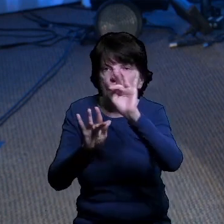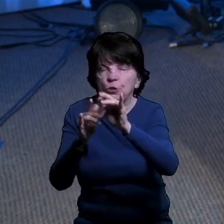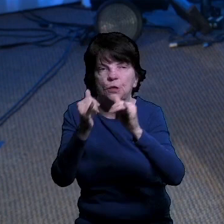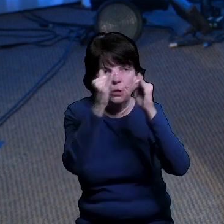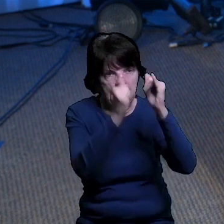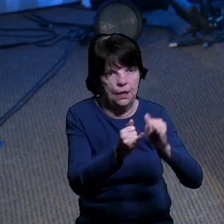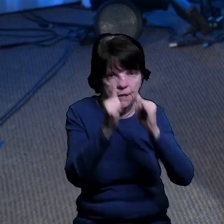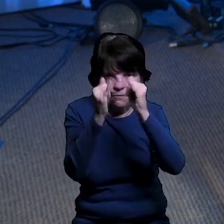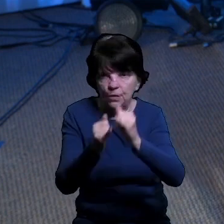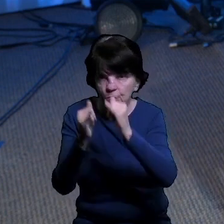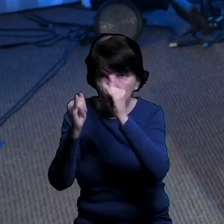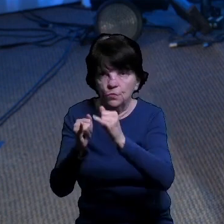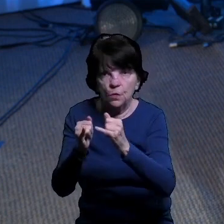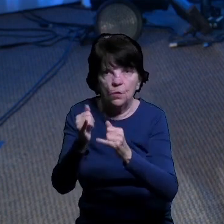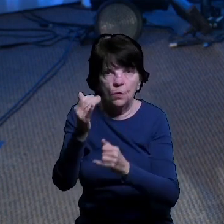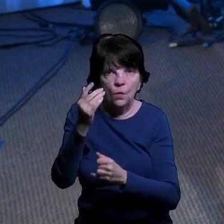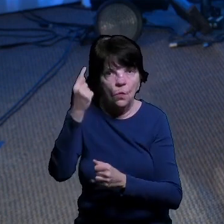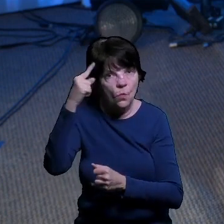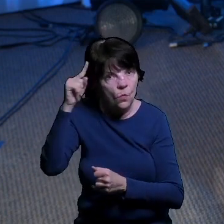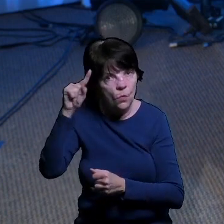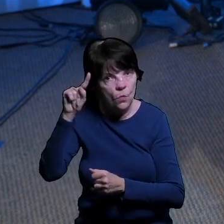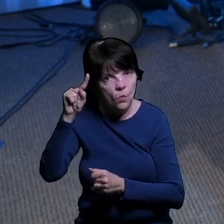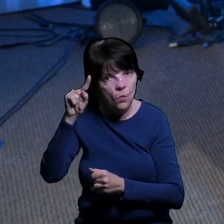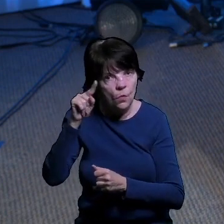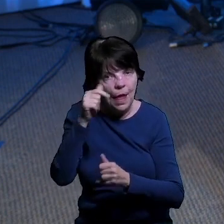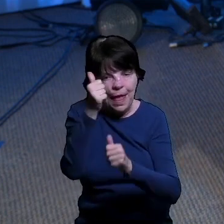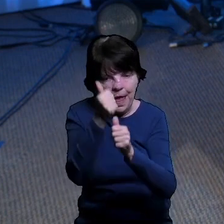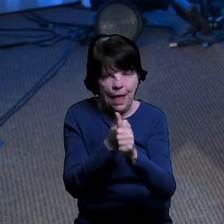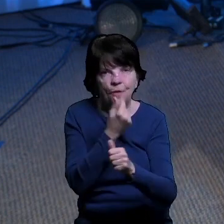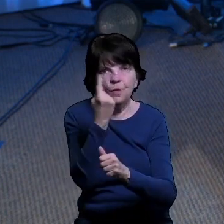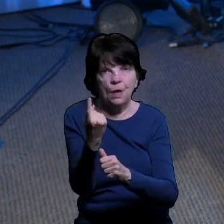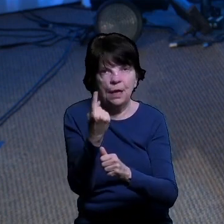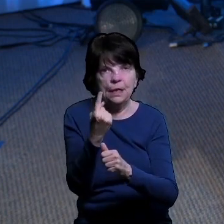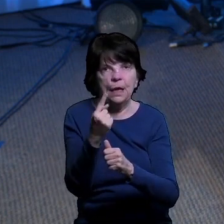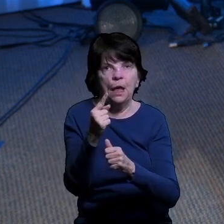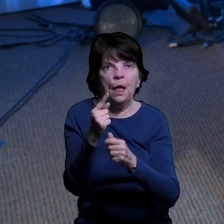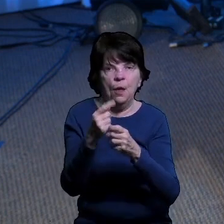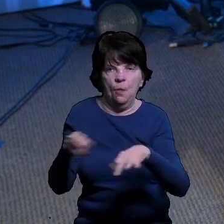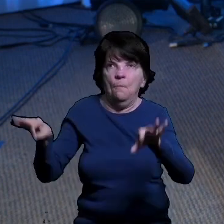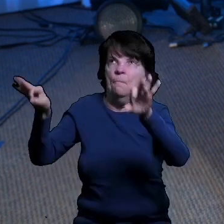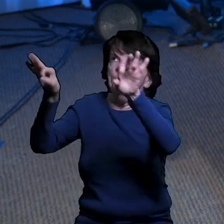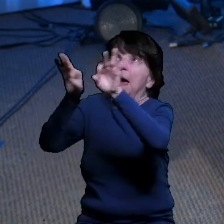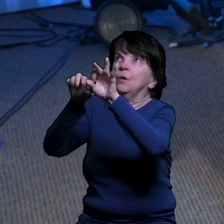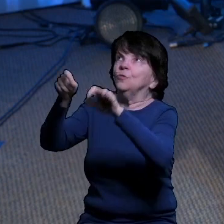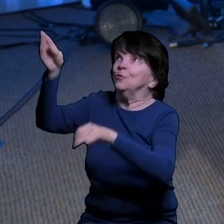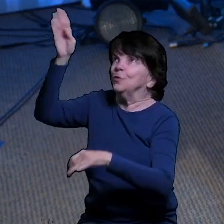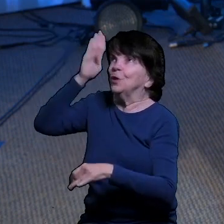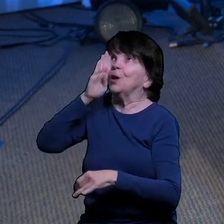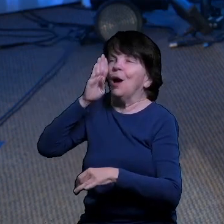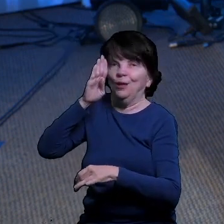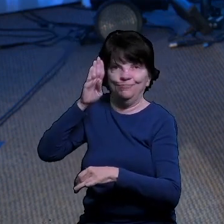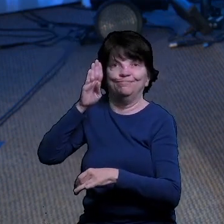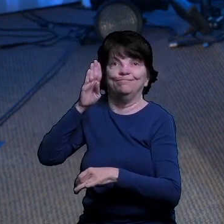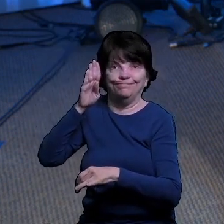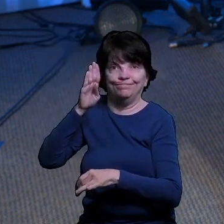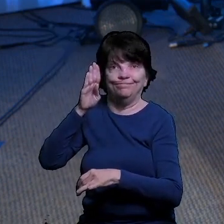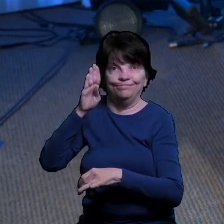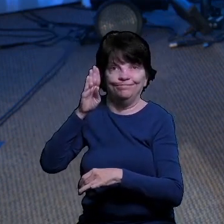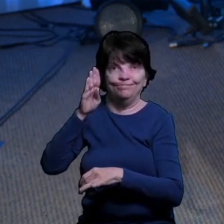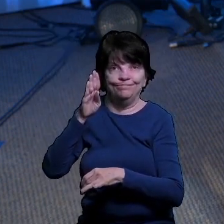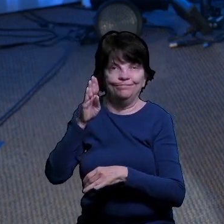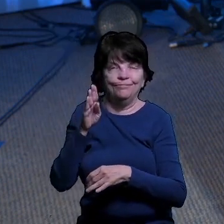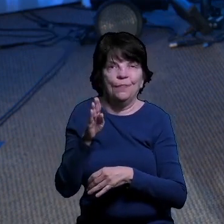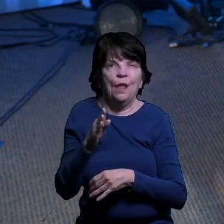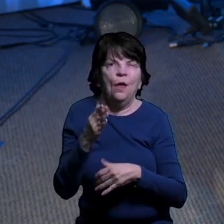everybody matters to God. Would you take a moment and just bow your heads with me as you're seated in